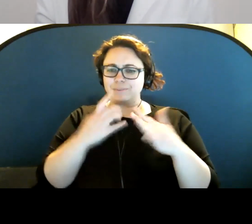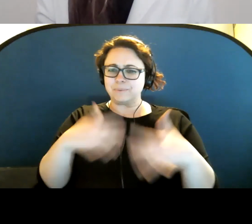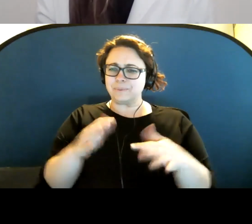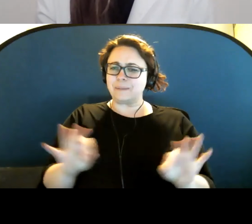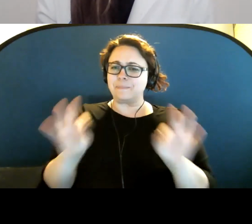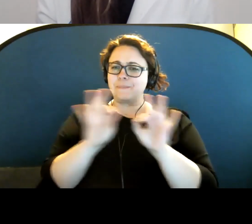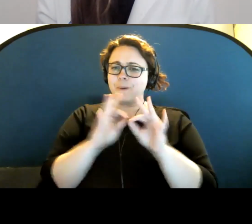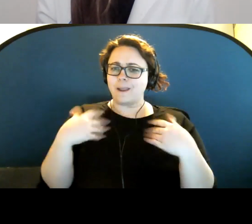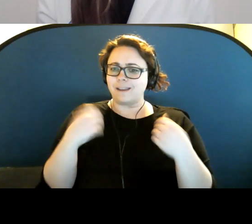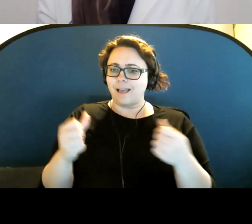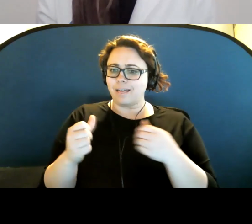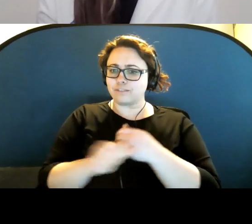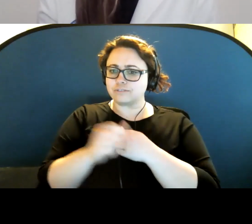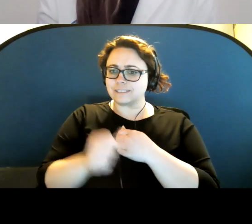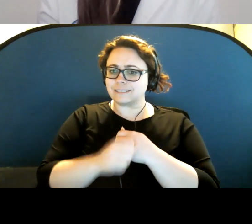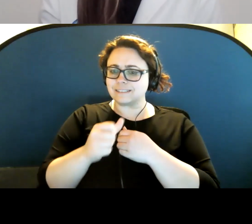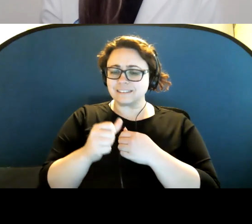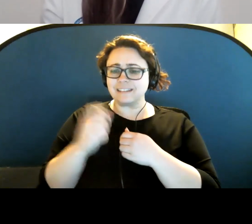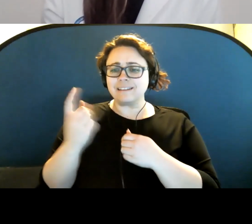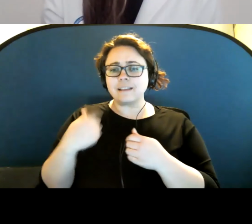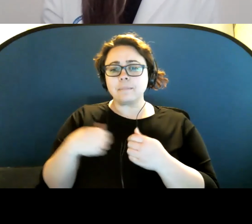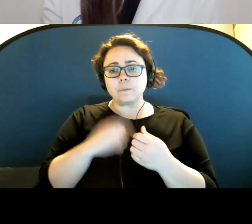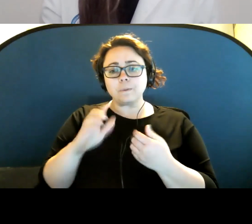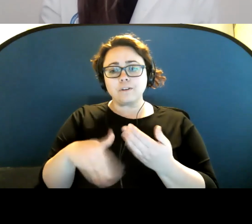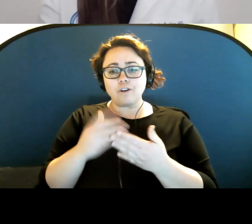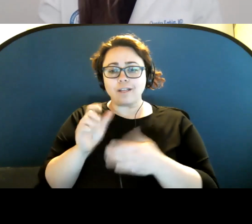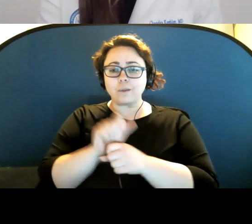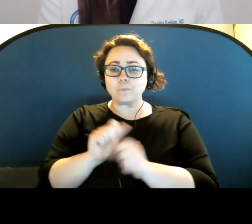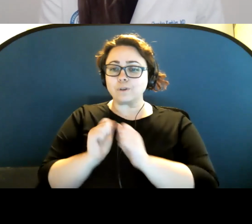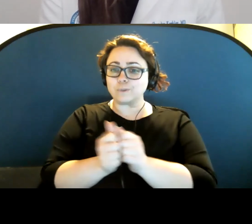we can work together to address.